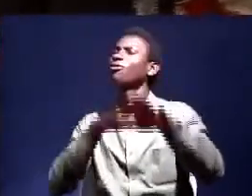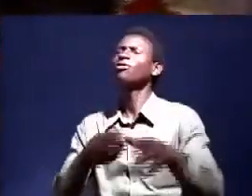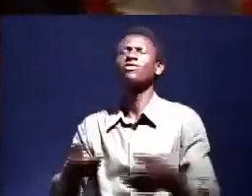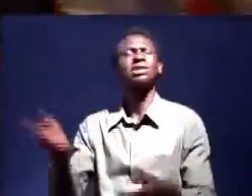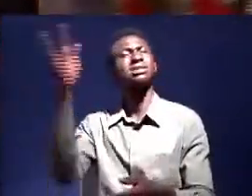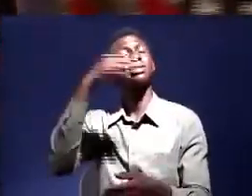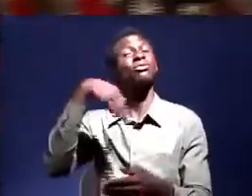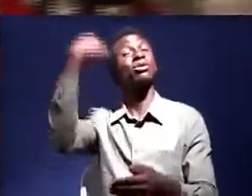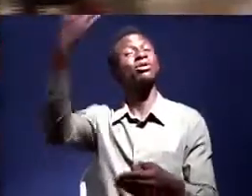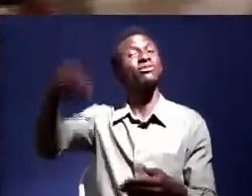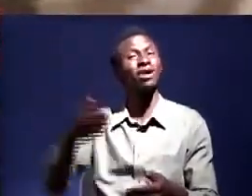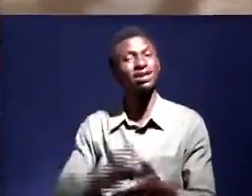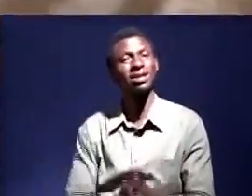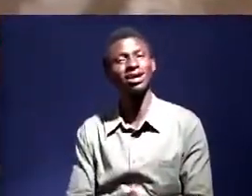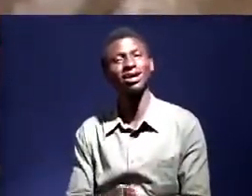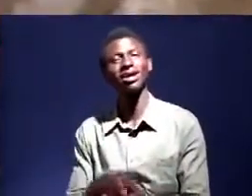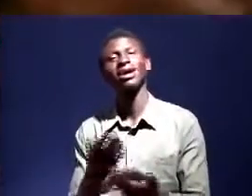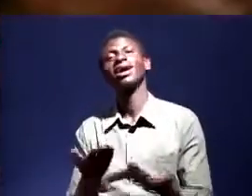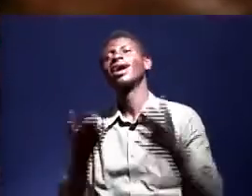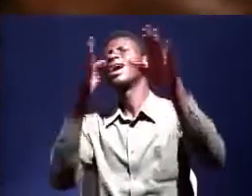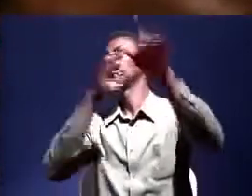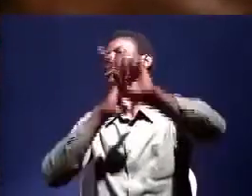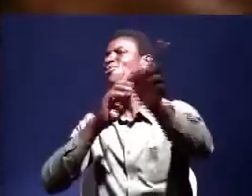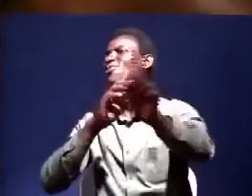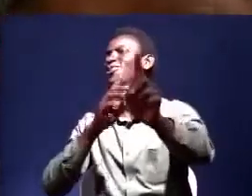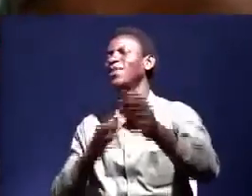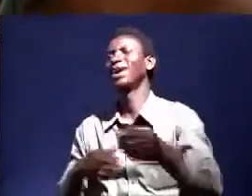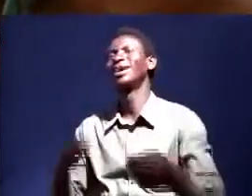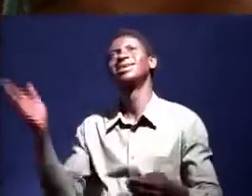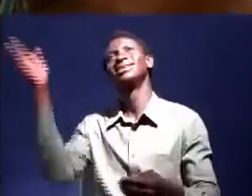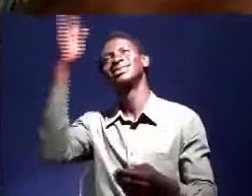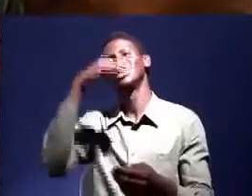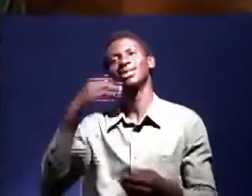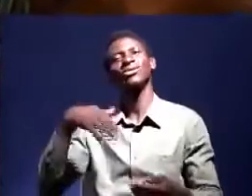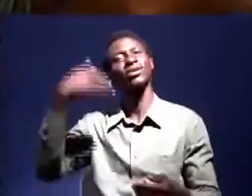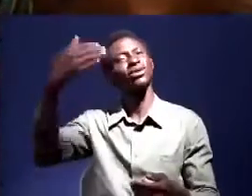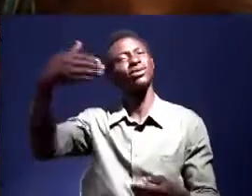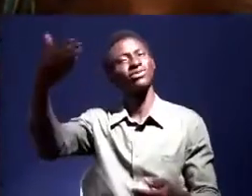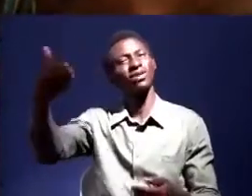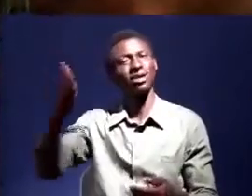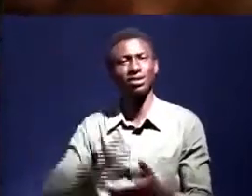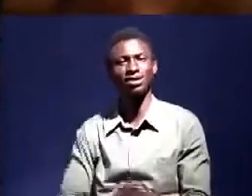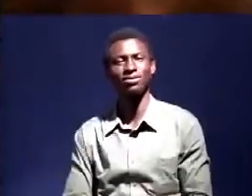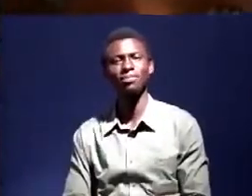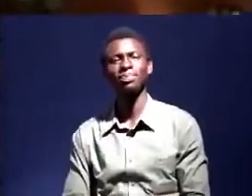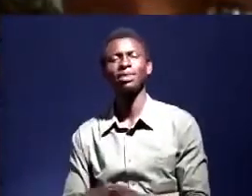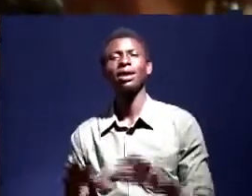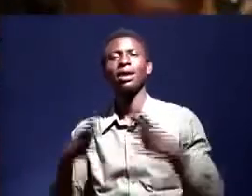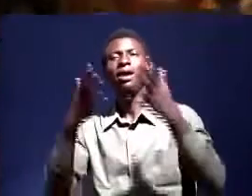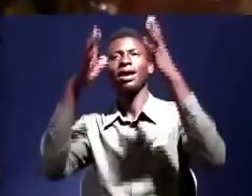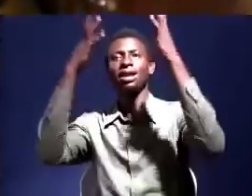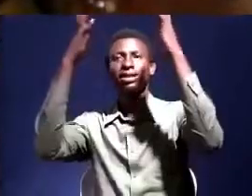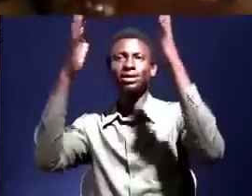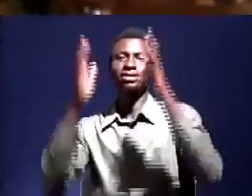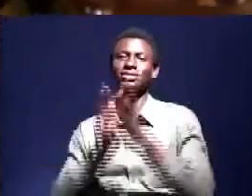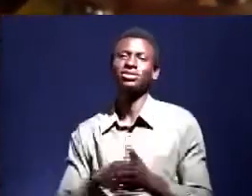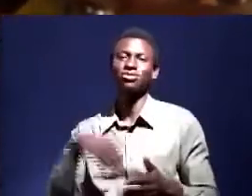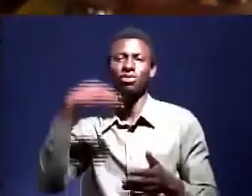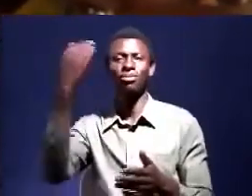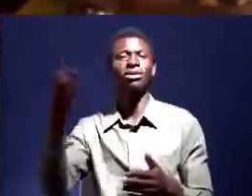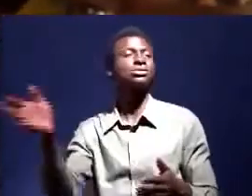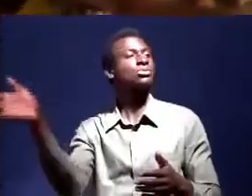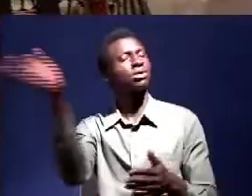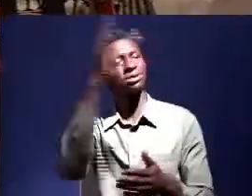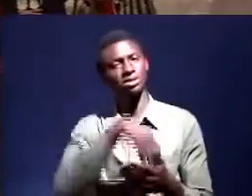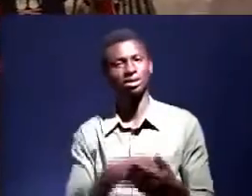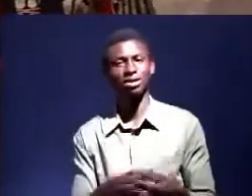day. He lived for a month. Study the Bible. Then just fell asleep